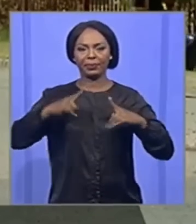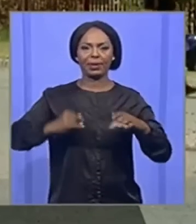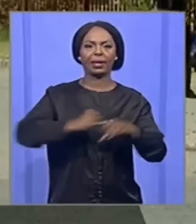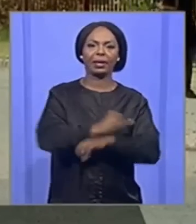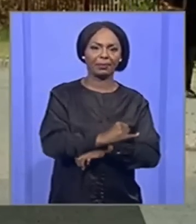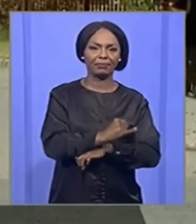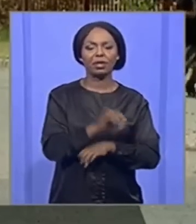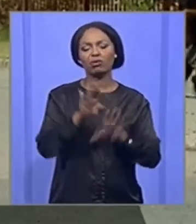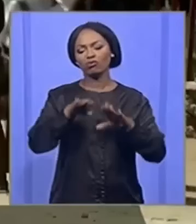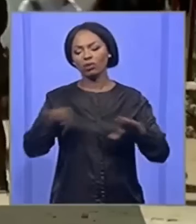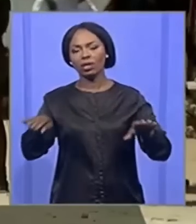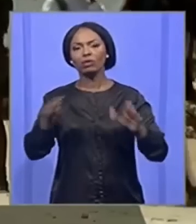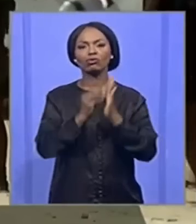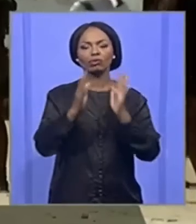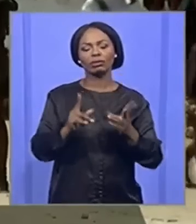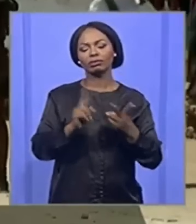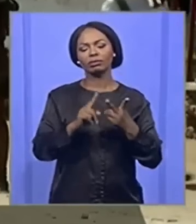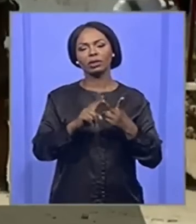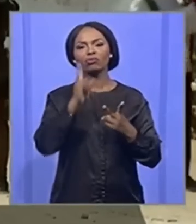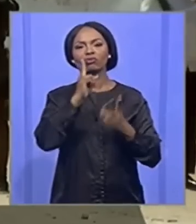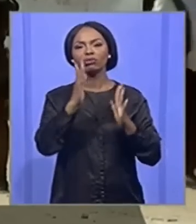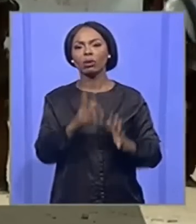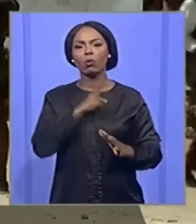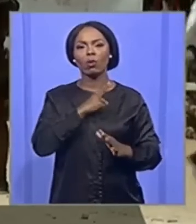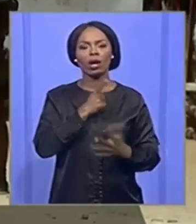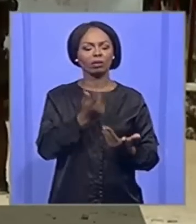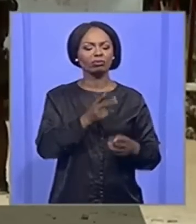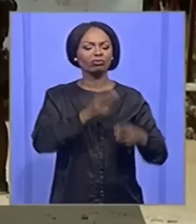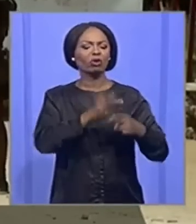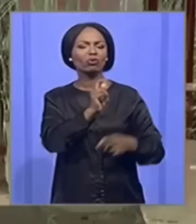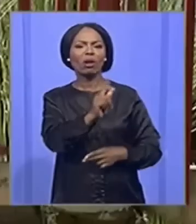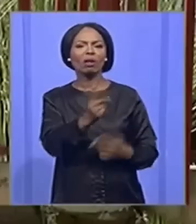matishere le because di toilet di senyehile,